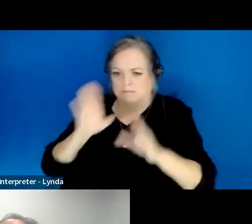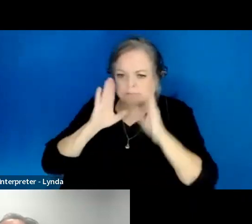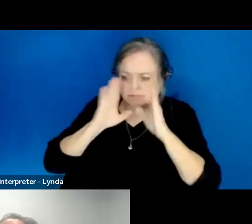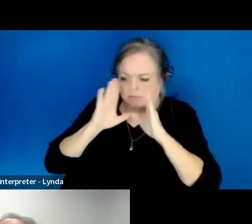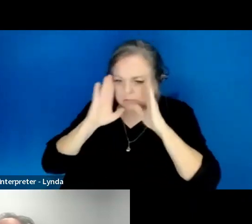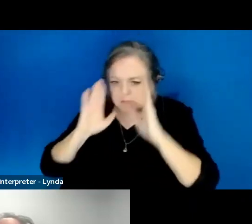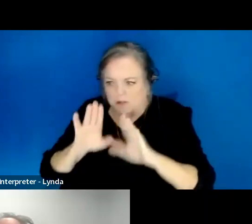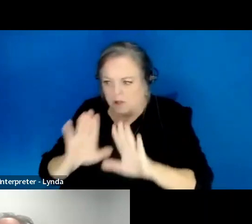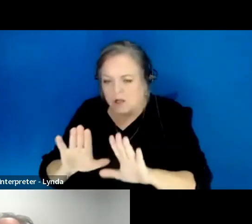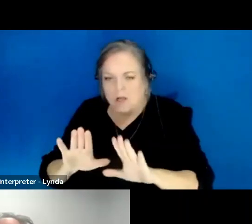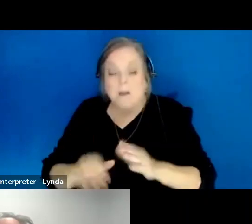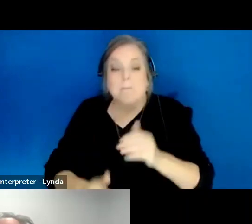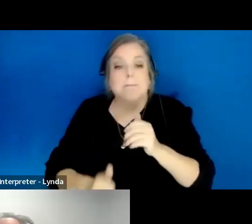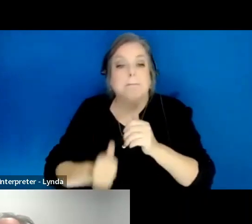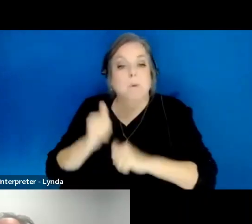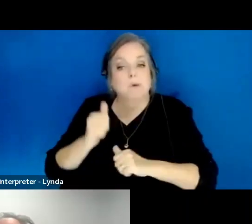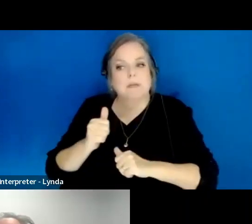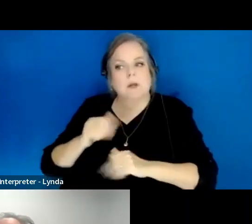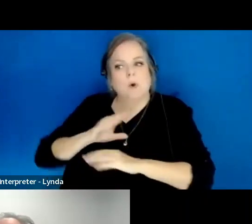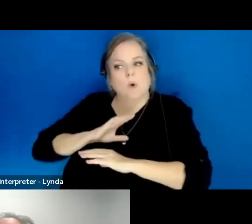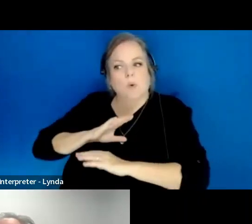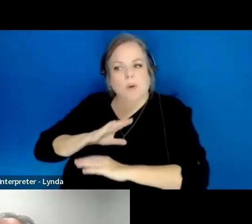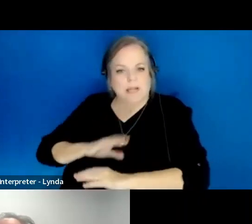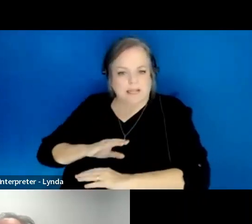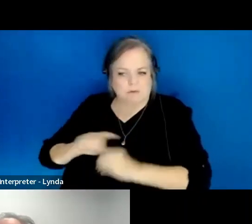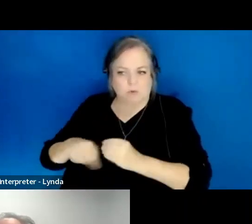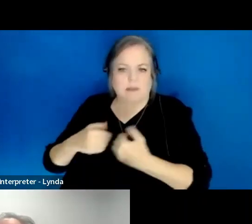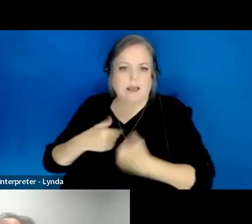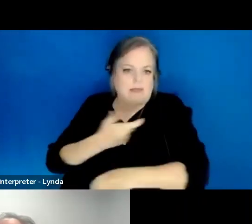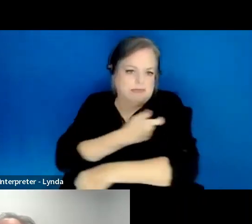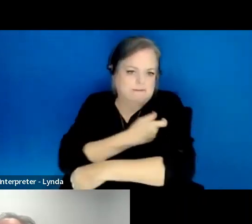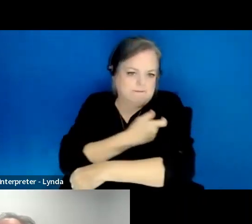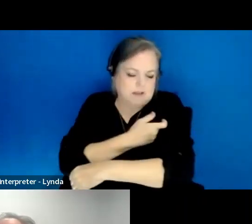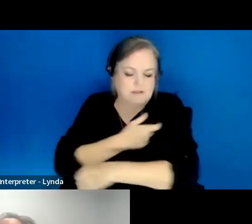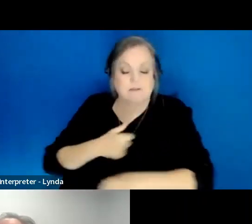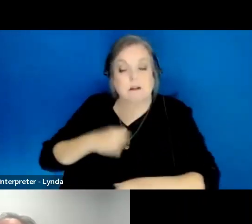So mostly there was relief, and I felt relieved as well that it was being taken seriously enough